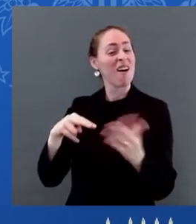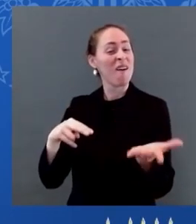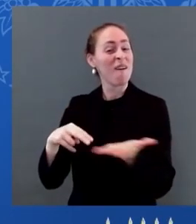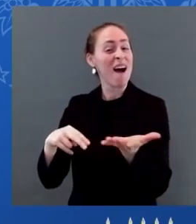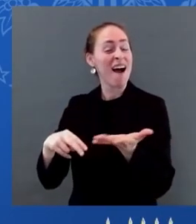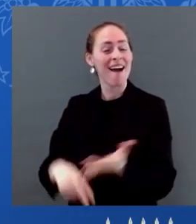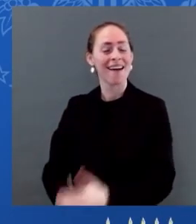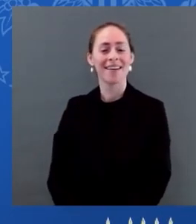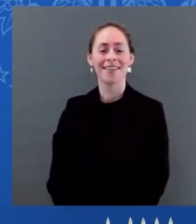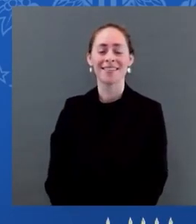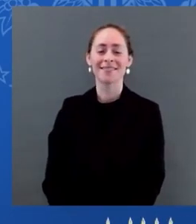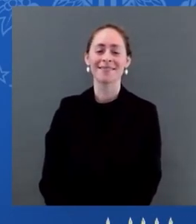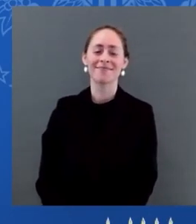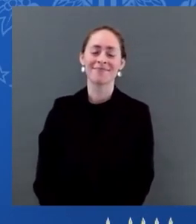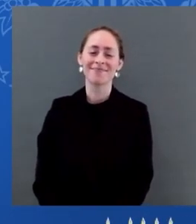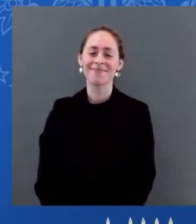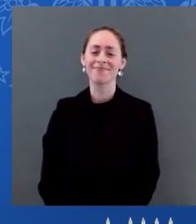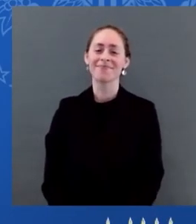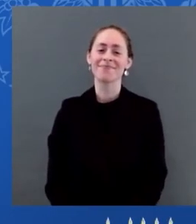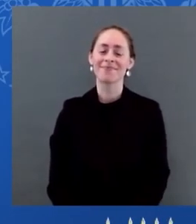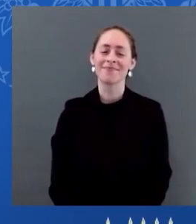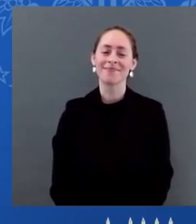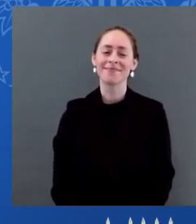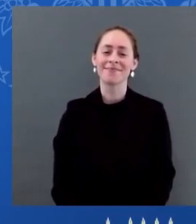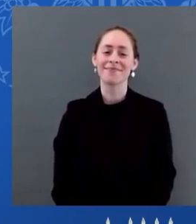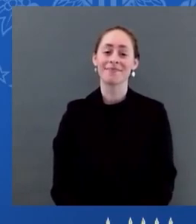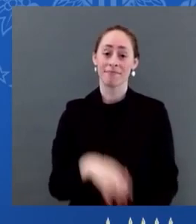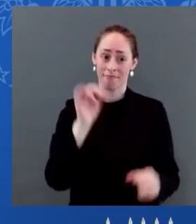holiday of Hanukkah is Thanksgiving on steroids."